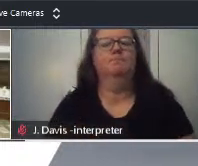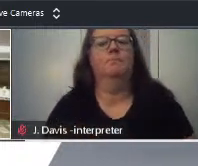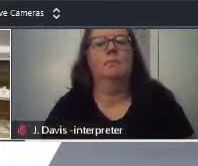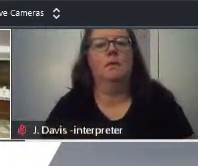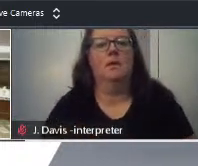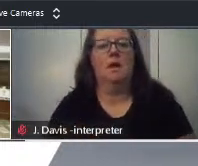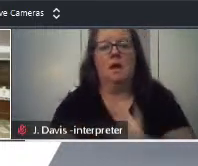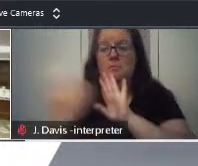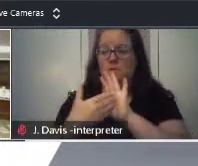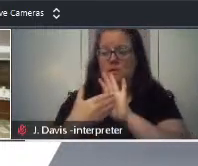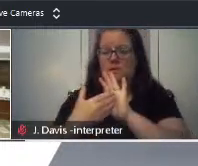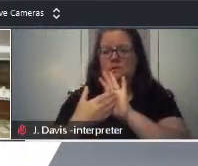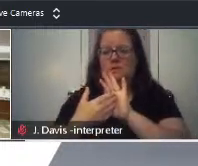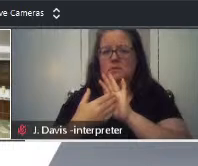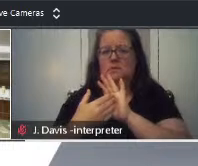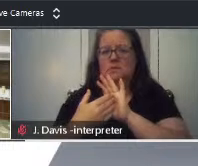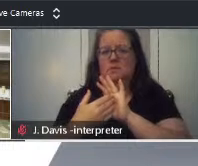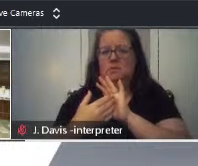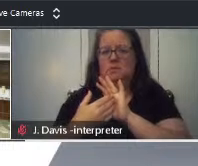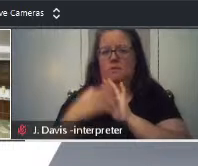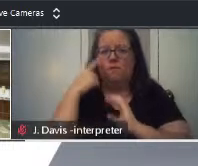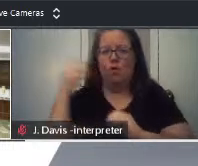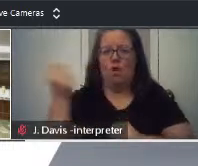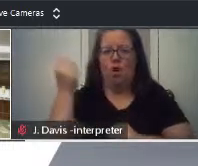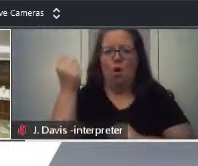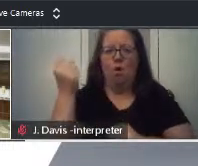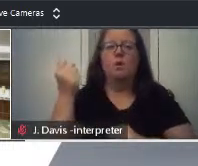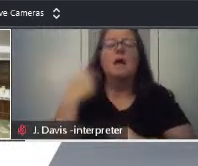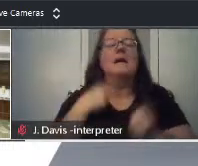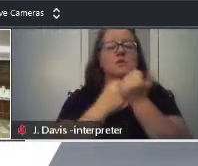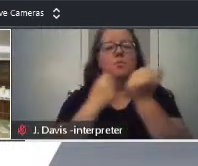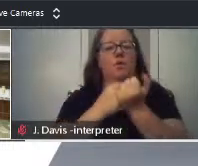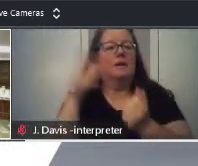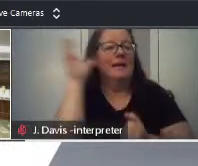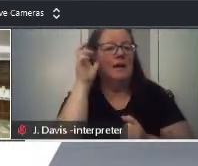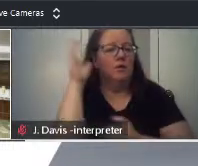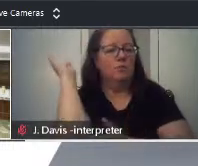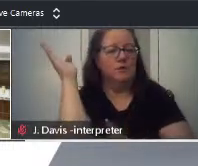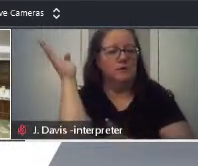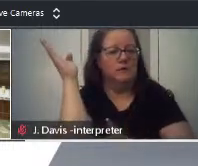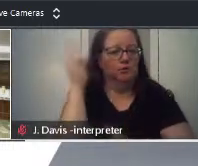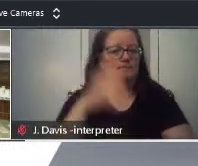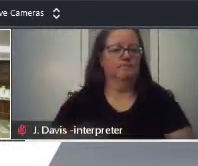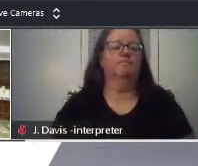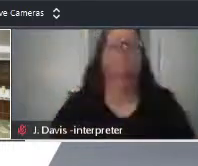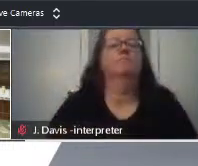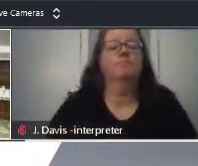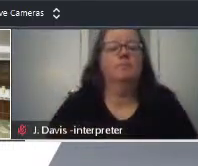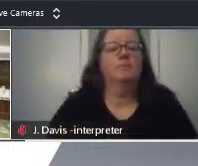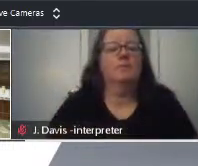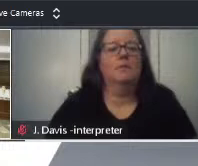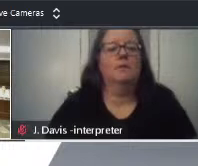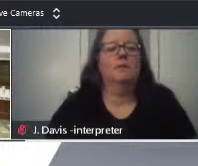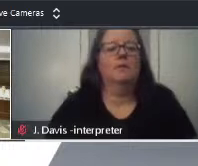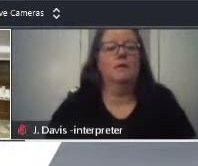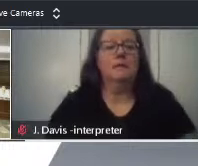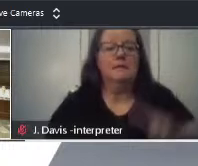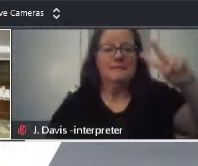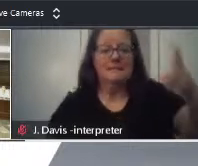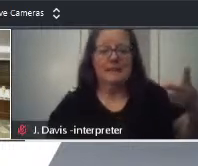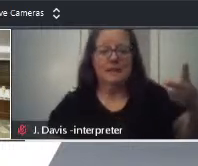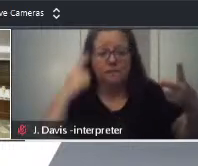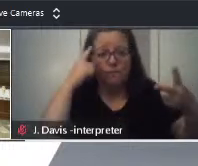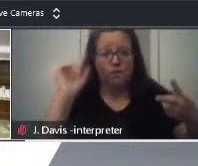Objection to the whole, but I do support hearing the presentation. okay. Is there a second for